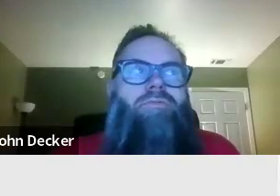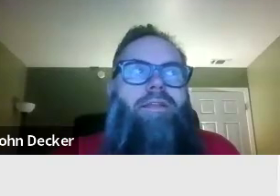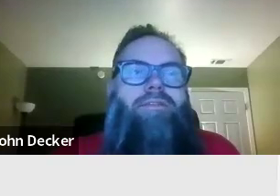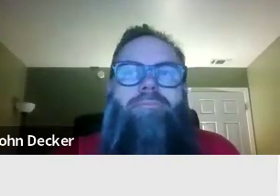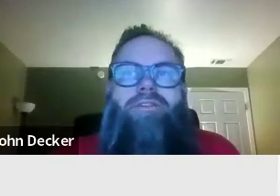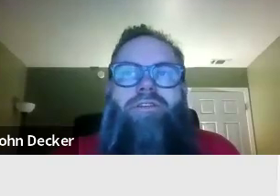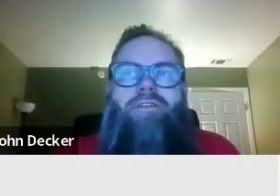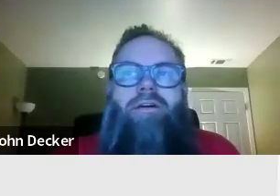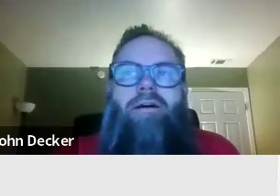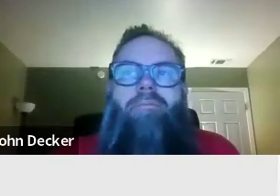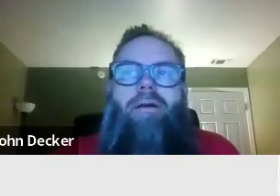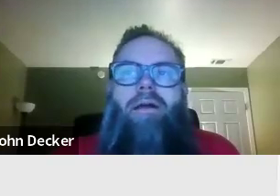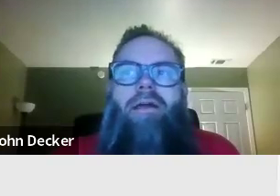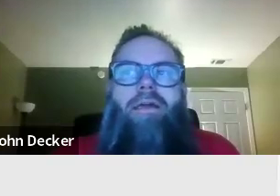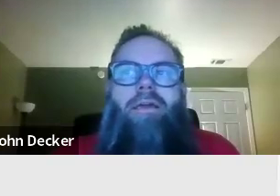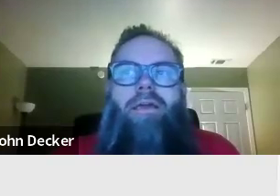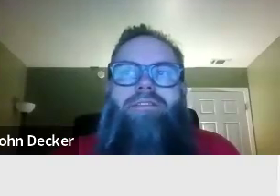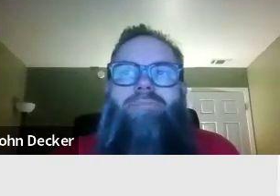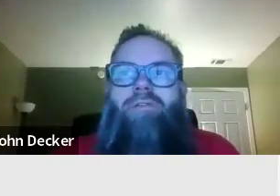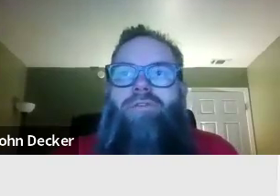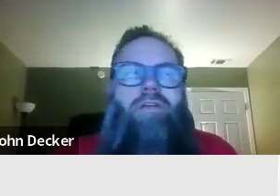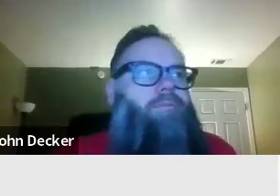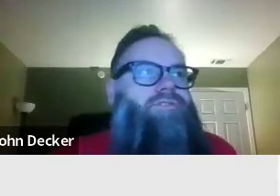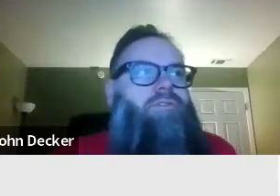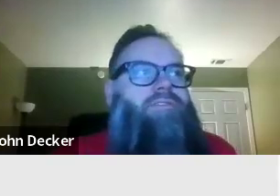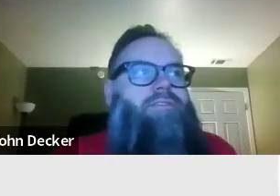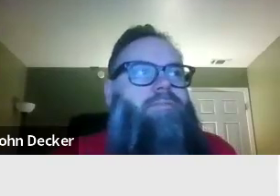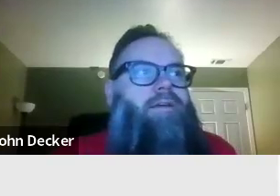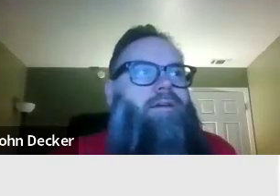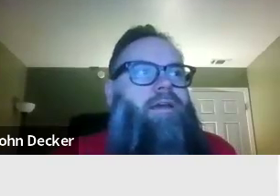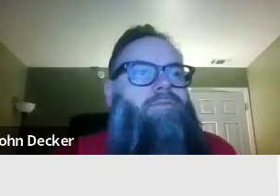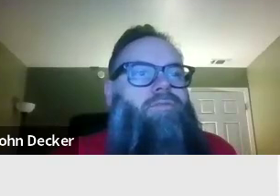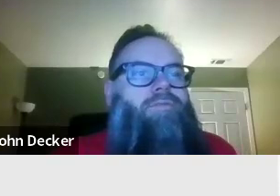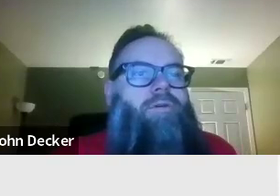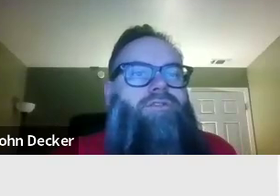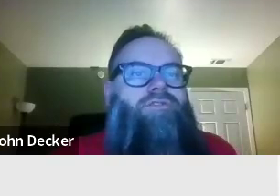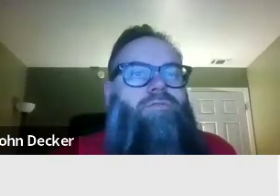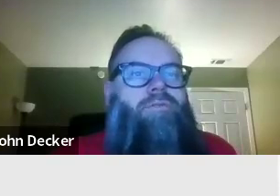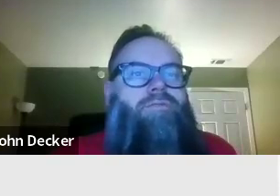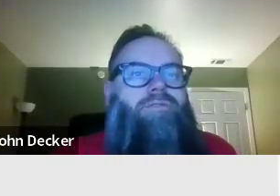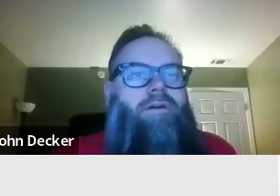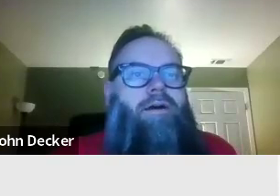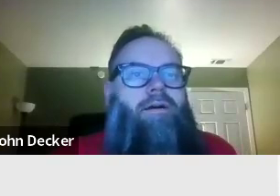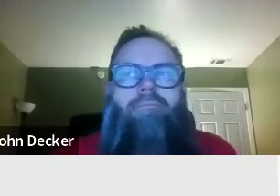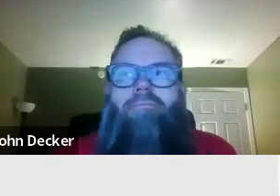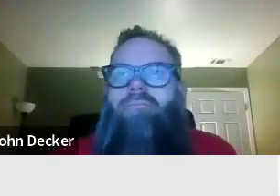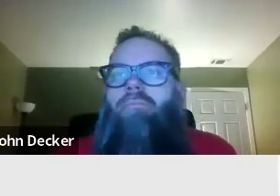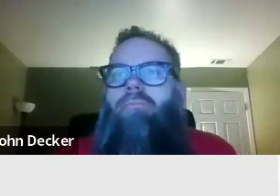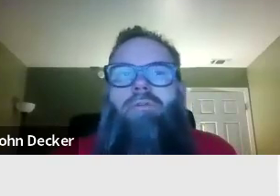of the numbers related to the budget. It's big for developmental services. I'm going to kind of go through it and show